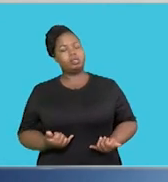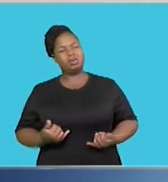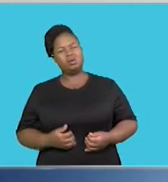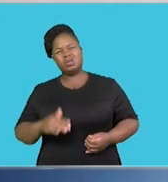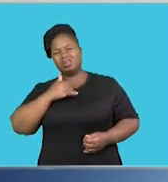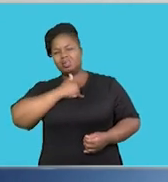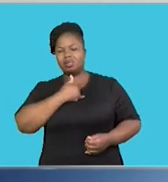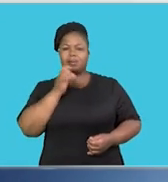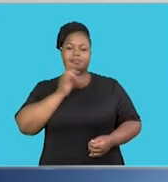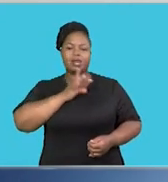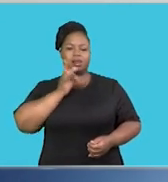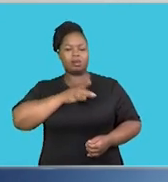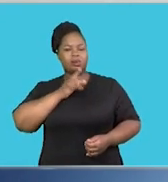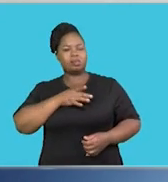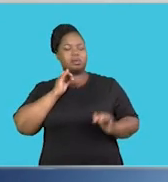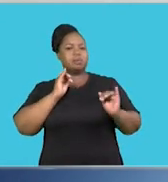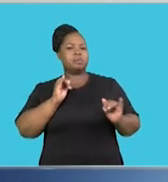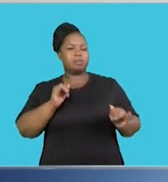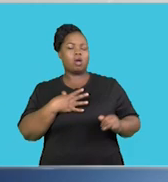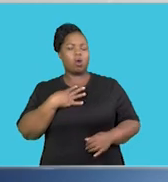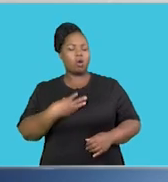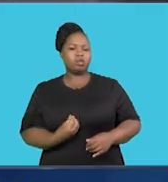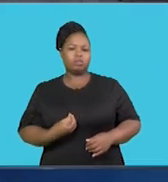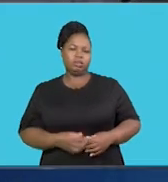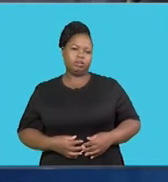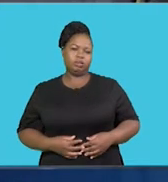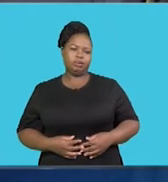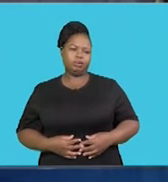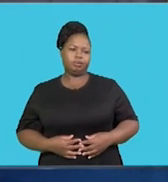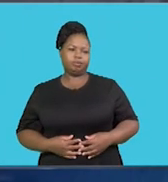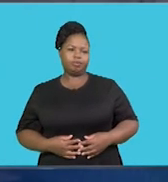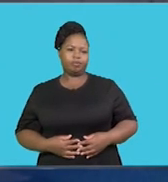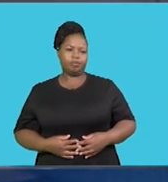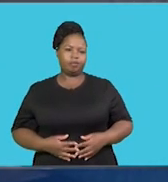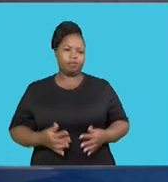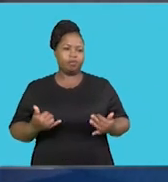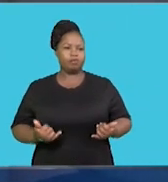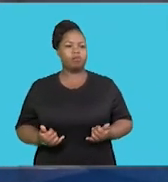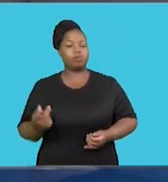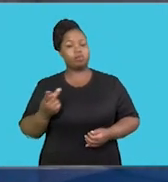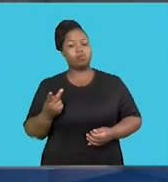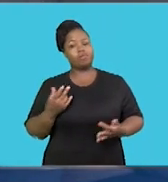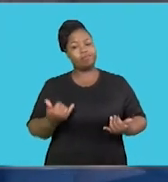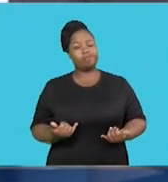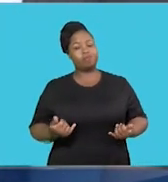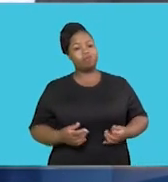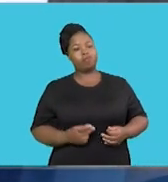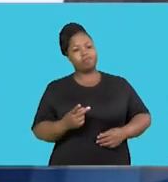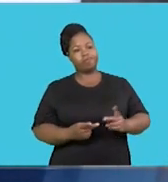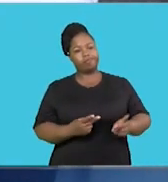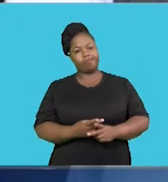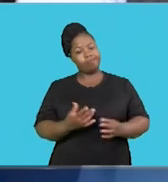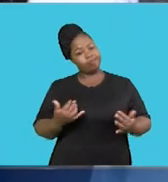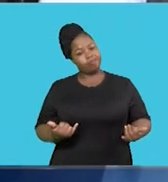pain, anguish, and heartache. Ho hlwauweng ha lemo tse 46 tsa ho